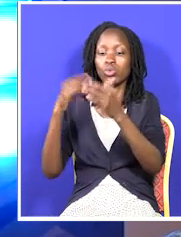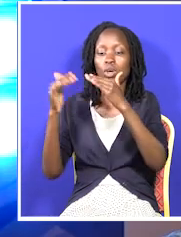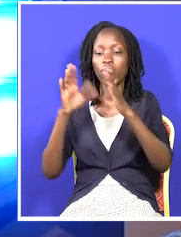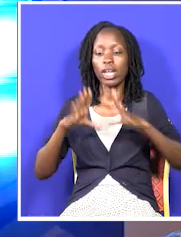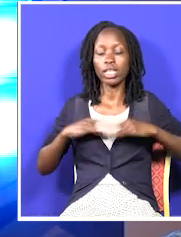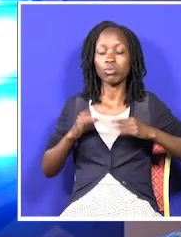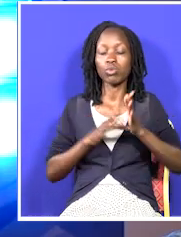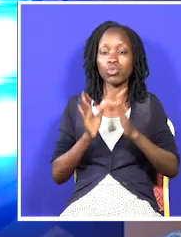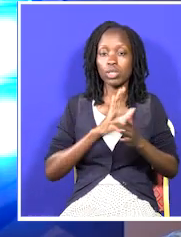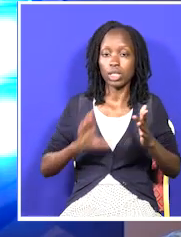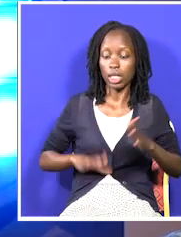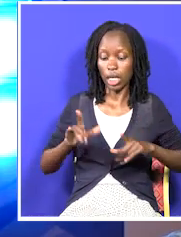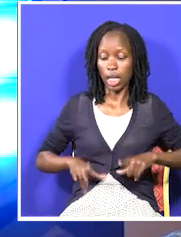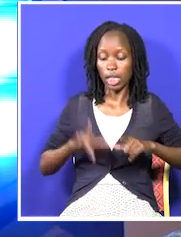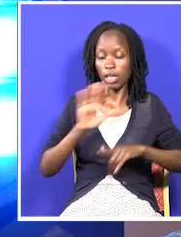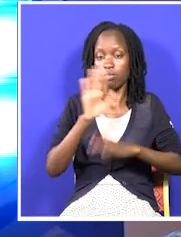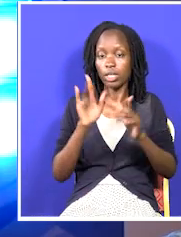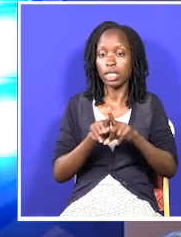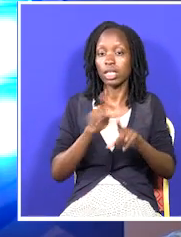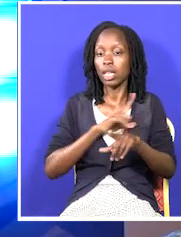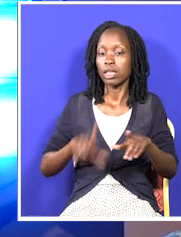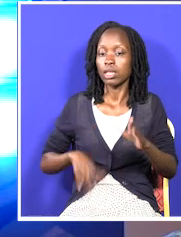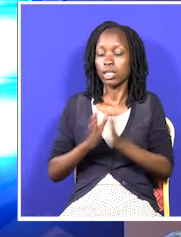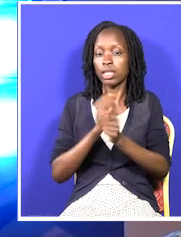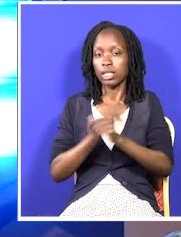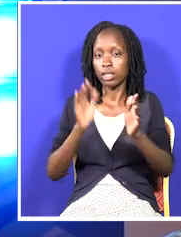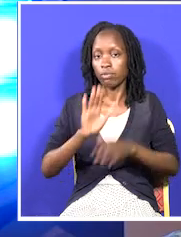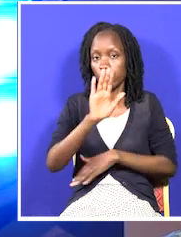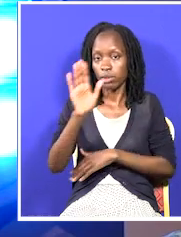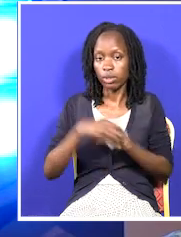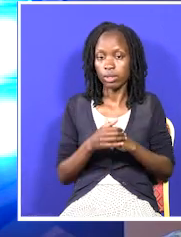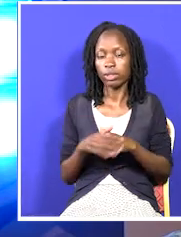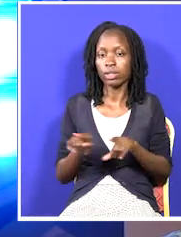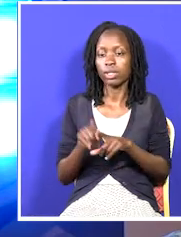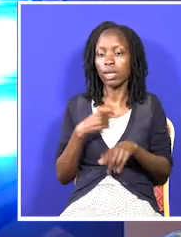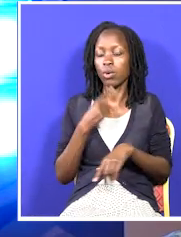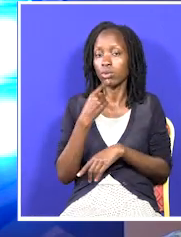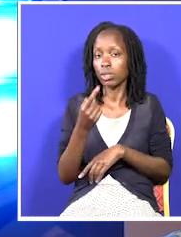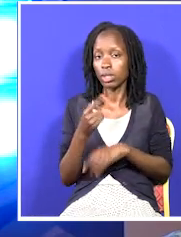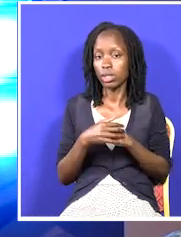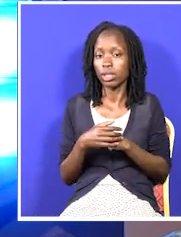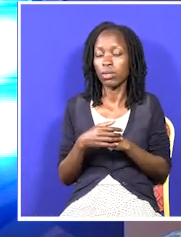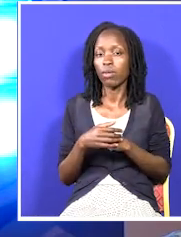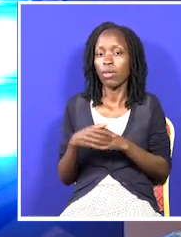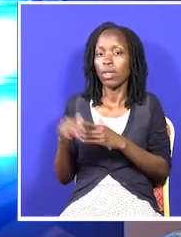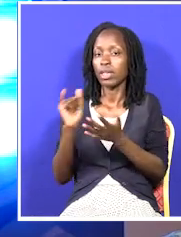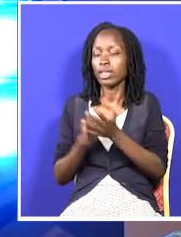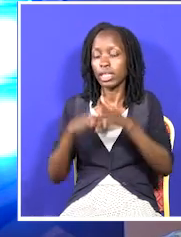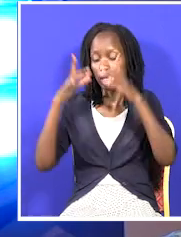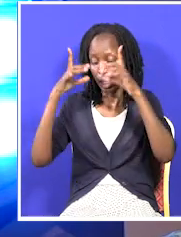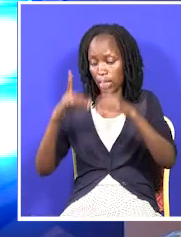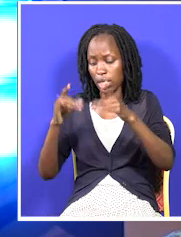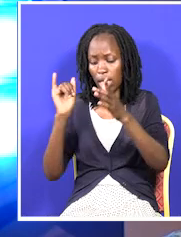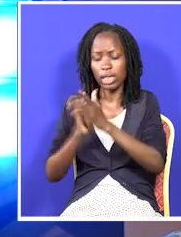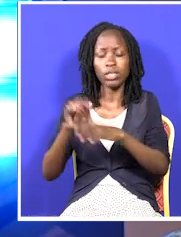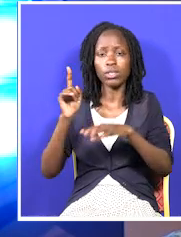in your life as your Lord and Savior. I want to say this, that is a decision that